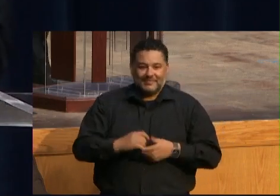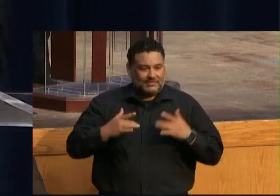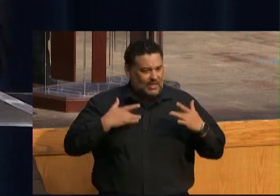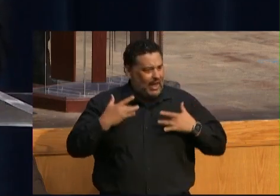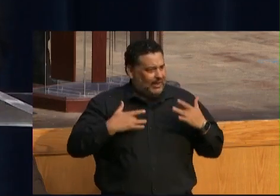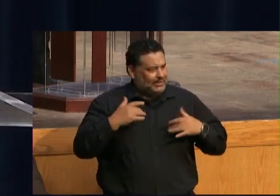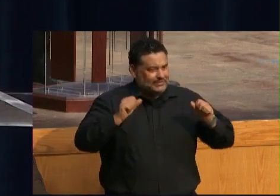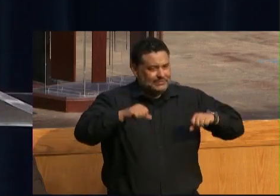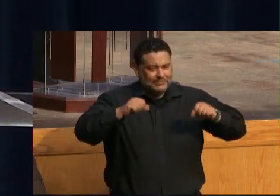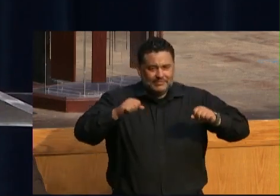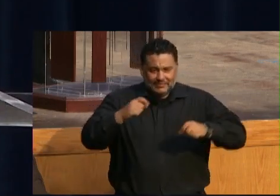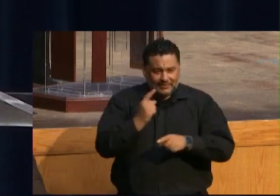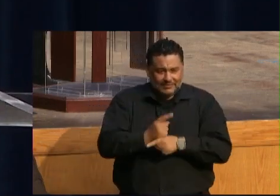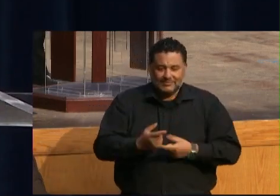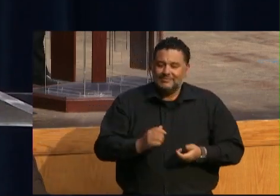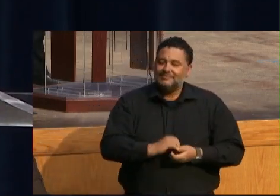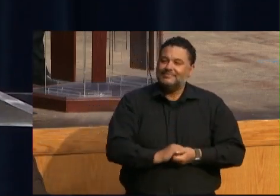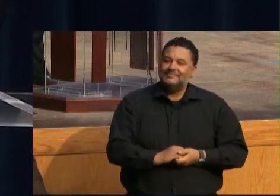right?